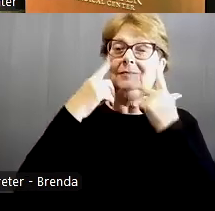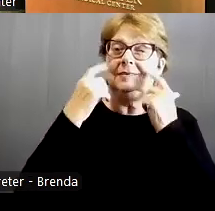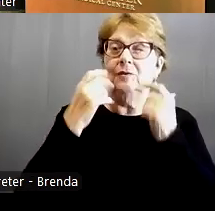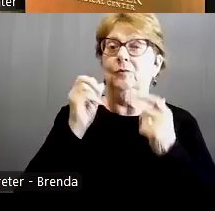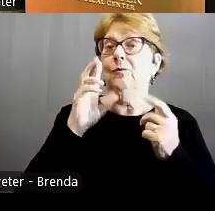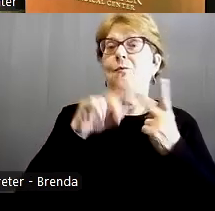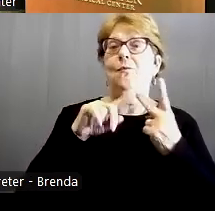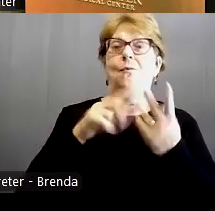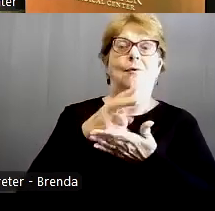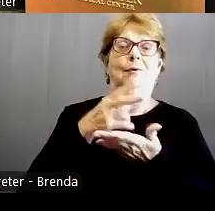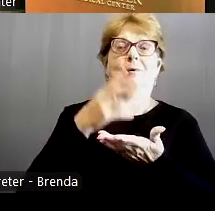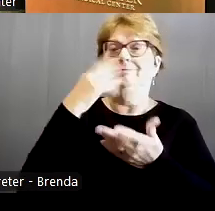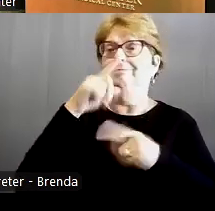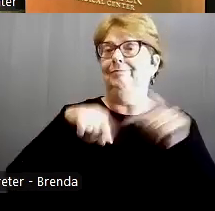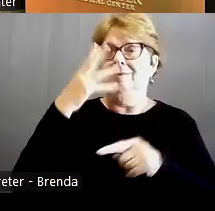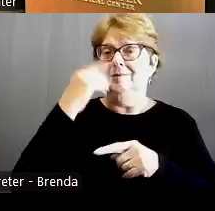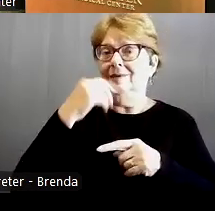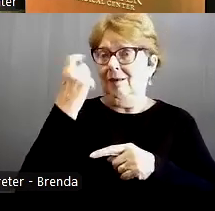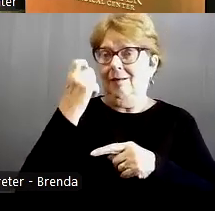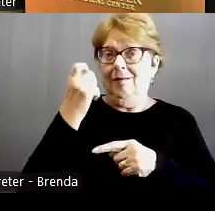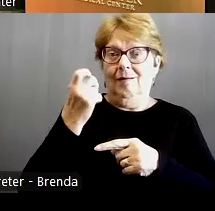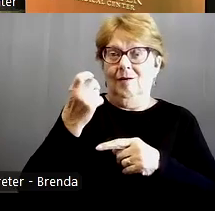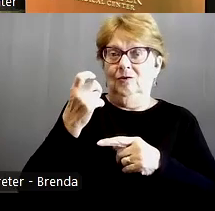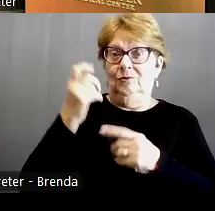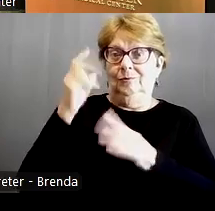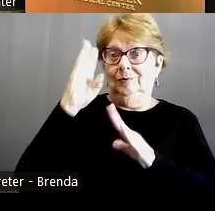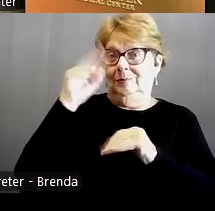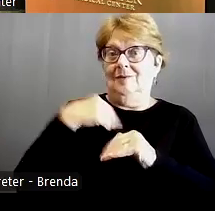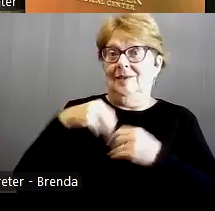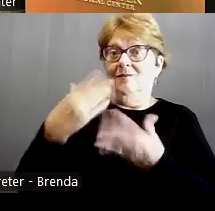from anticipating a big presentation the next day.